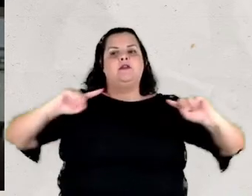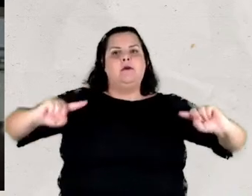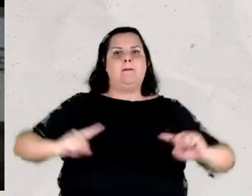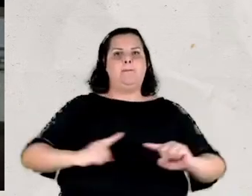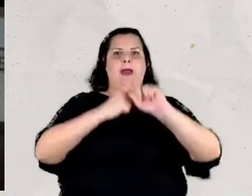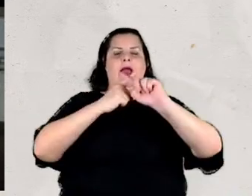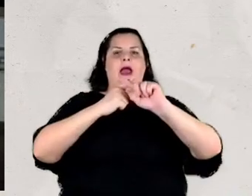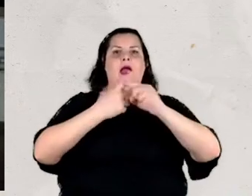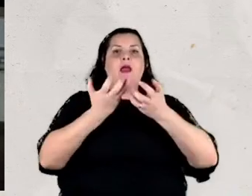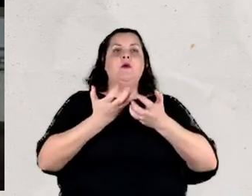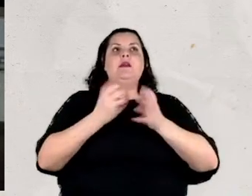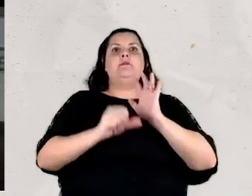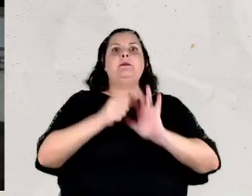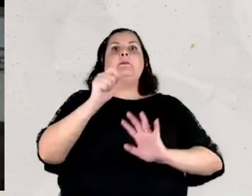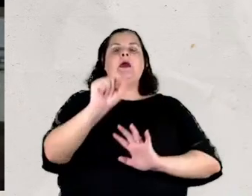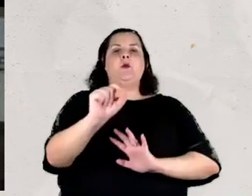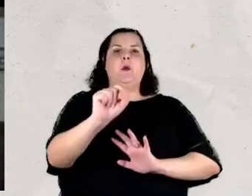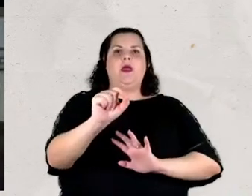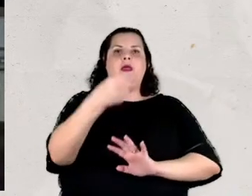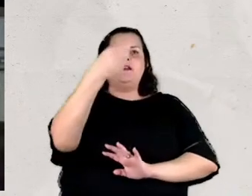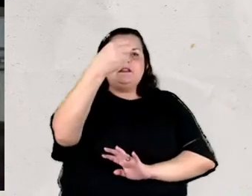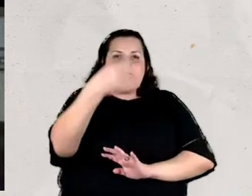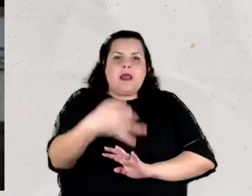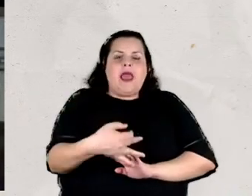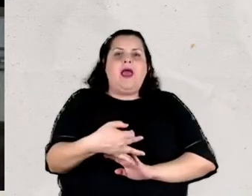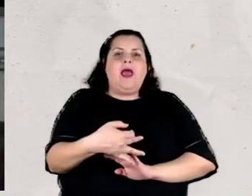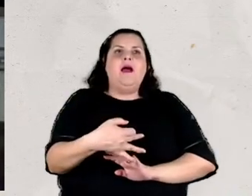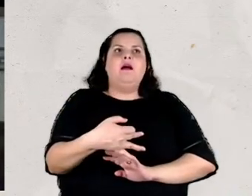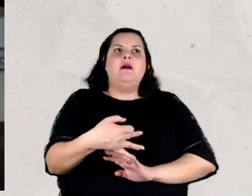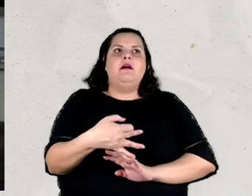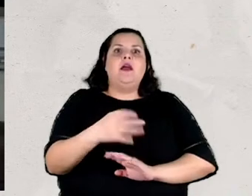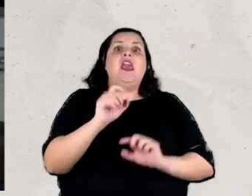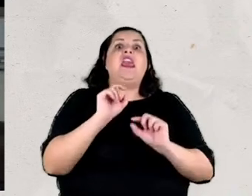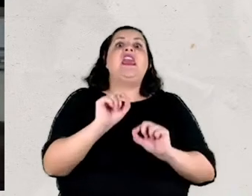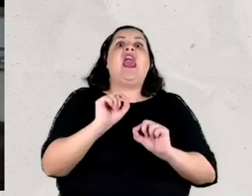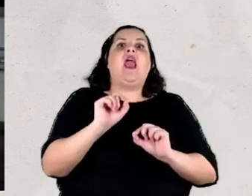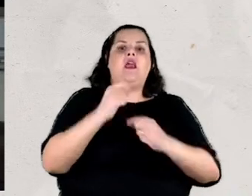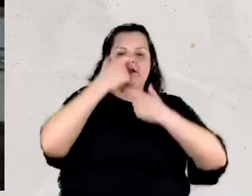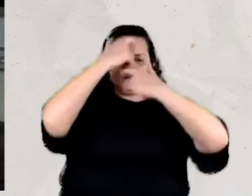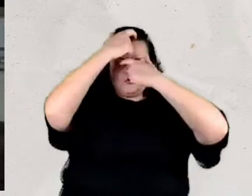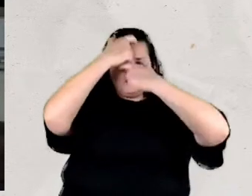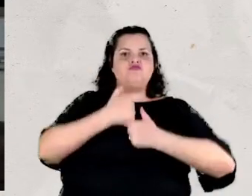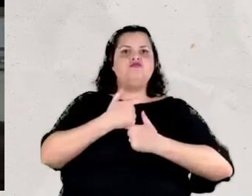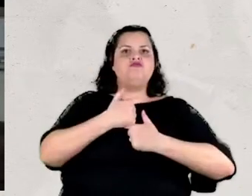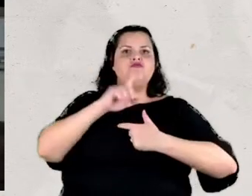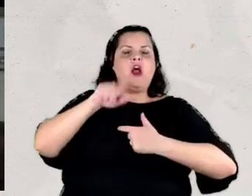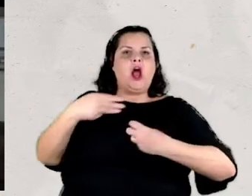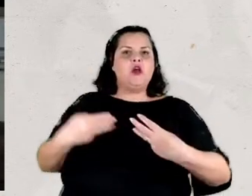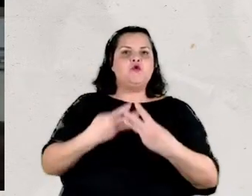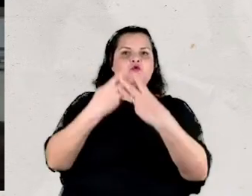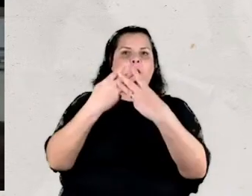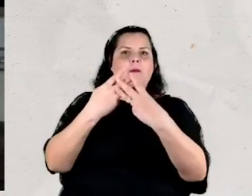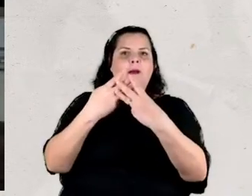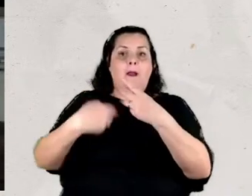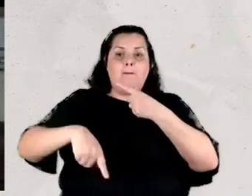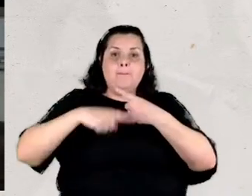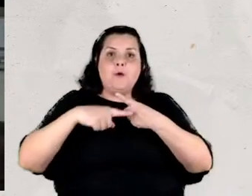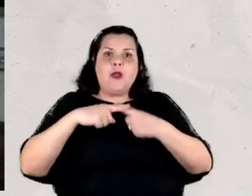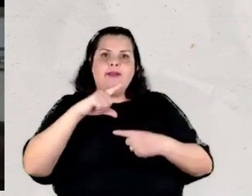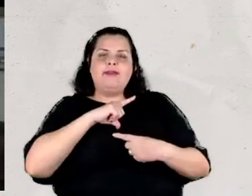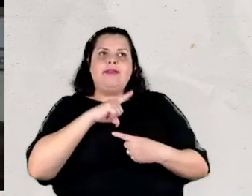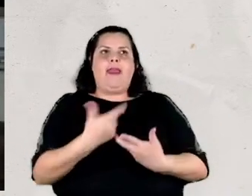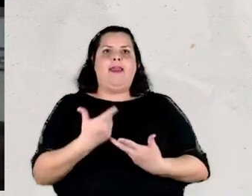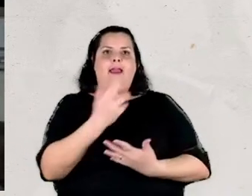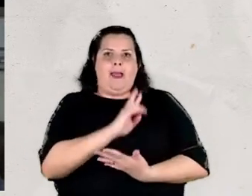why do we have an attachment, a religious attachment? And I'm speaking as a religious Jew, and I'm writing this book as a religious Jew